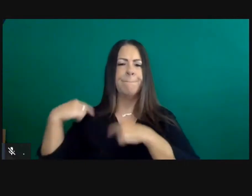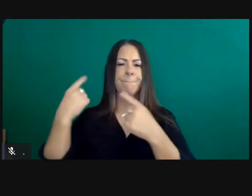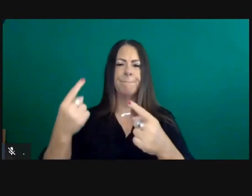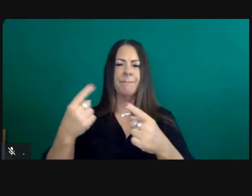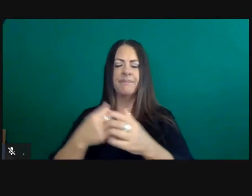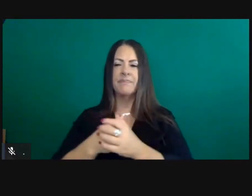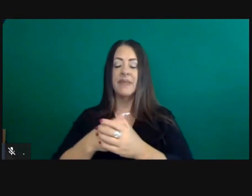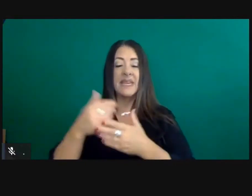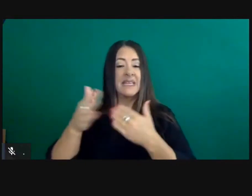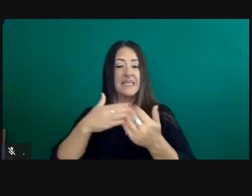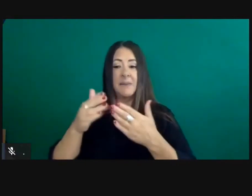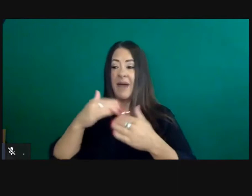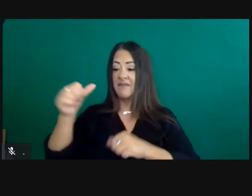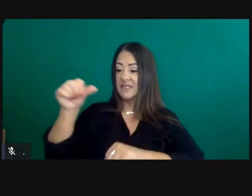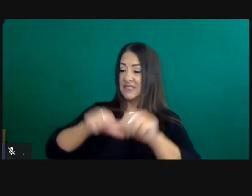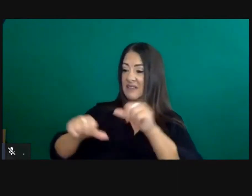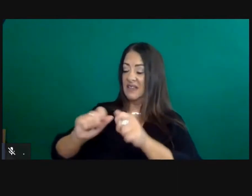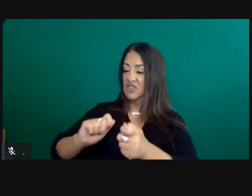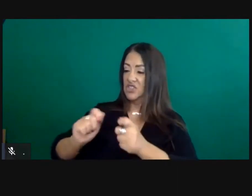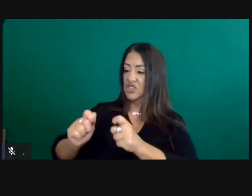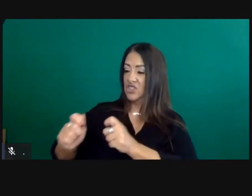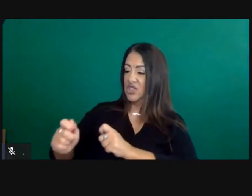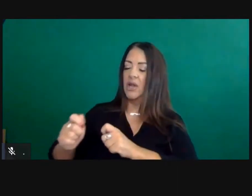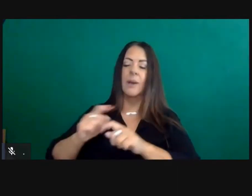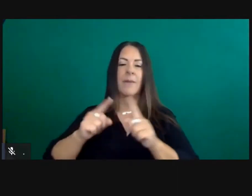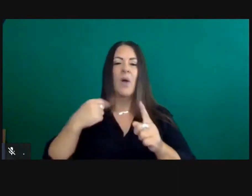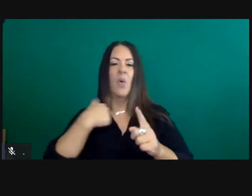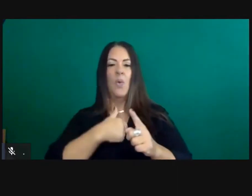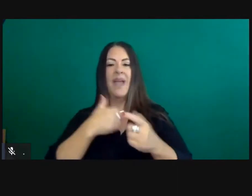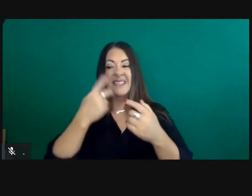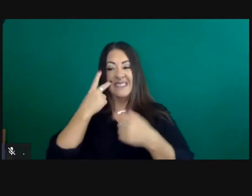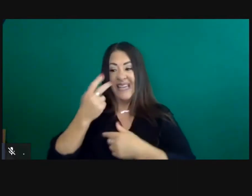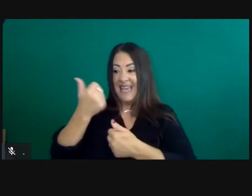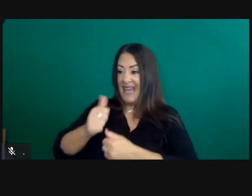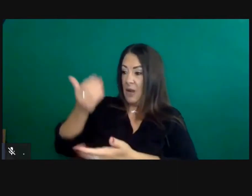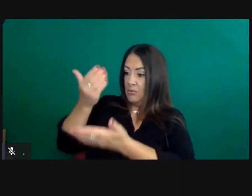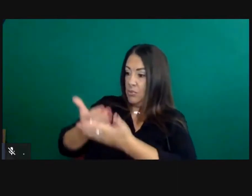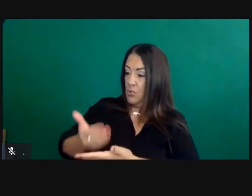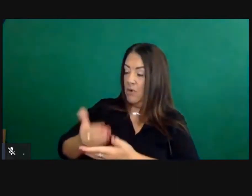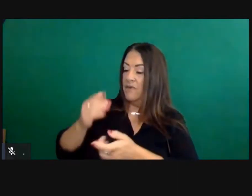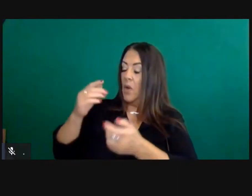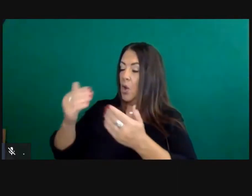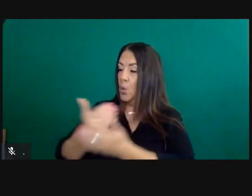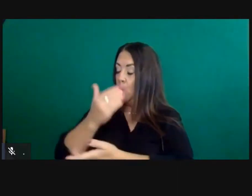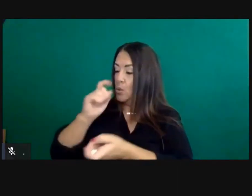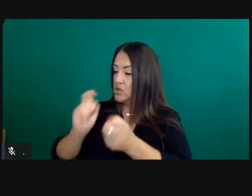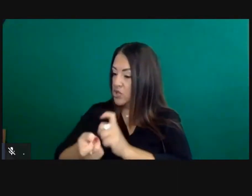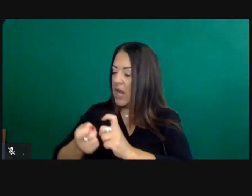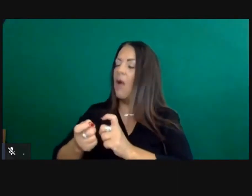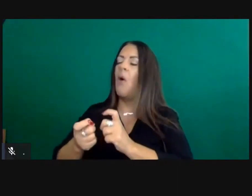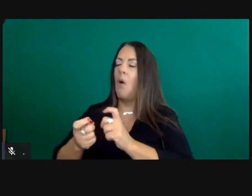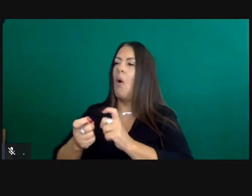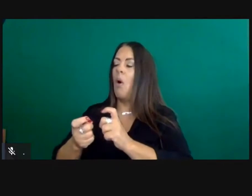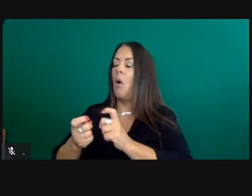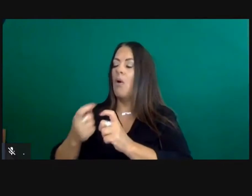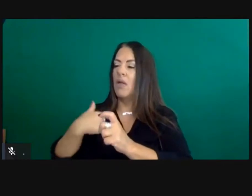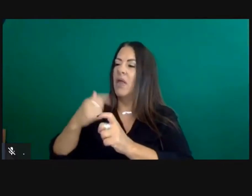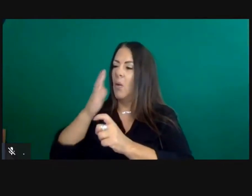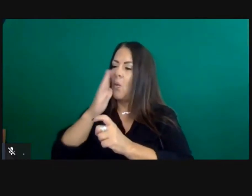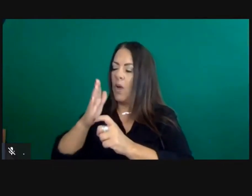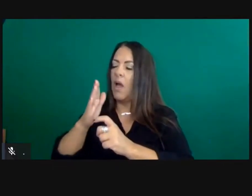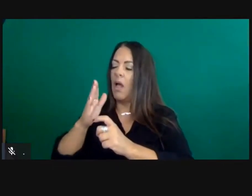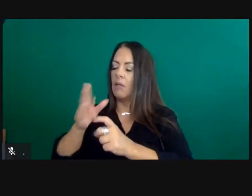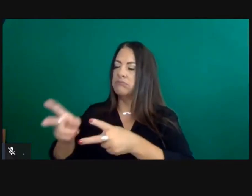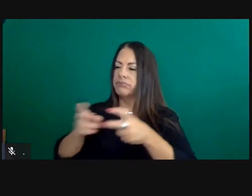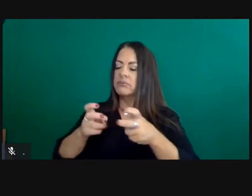this science shifts. If we see an important proof point in the science and the information to radically change our guidance, we will do